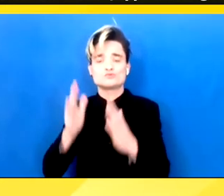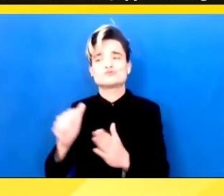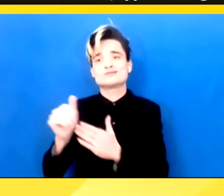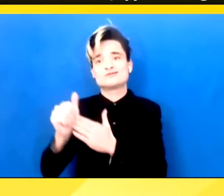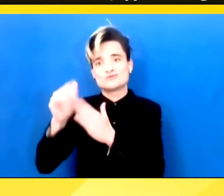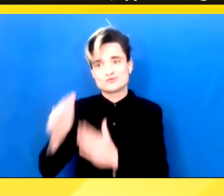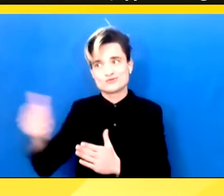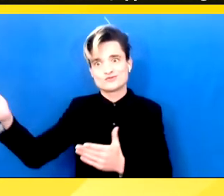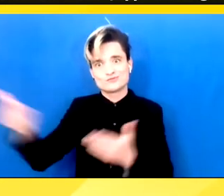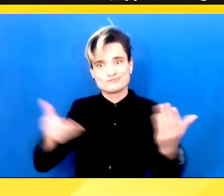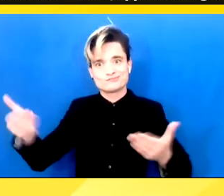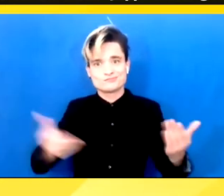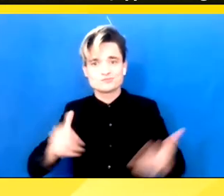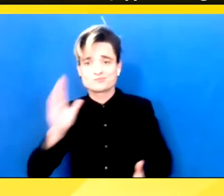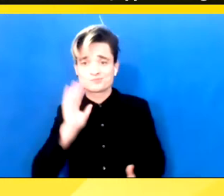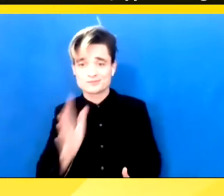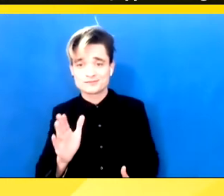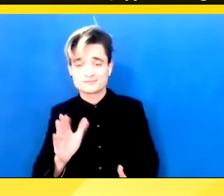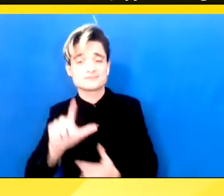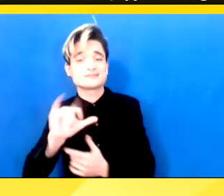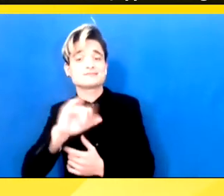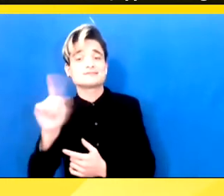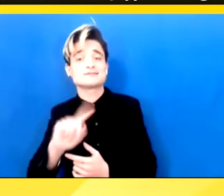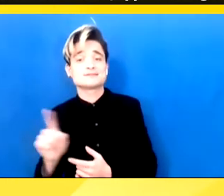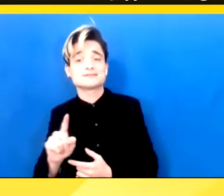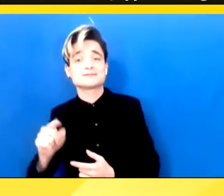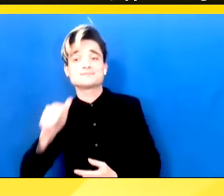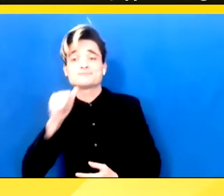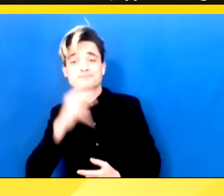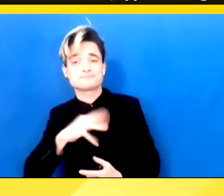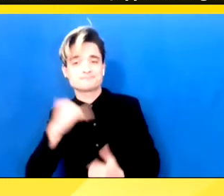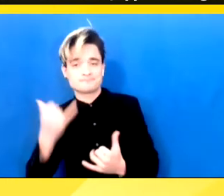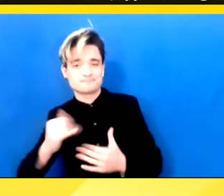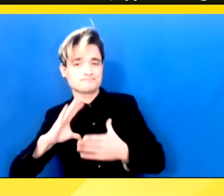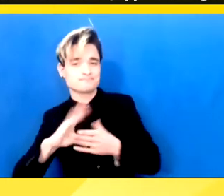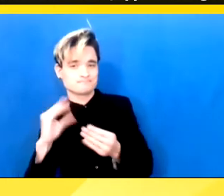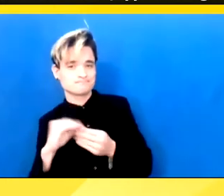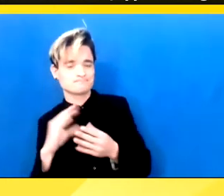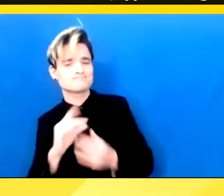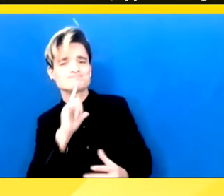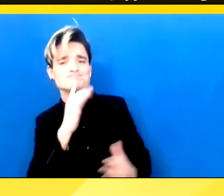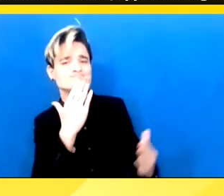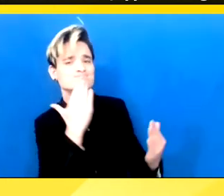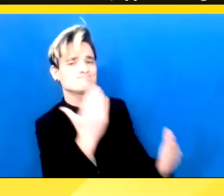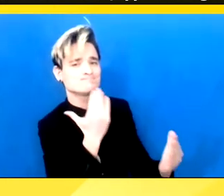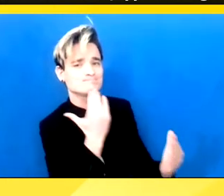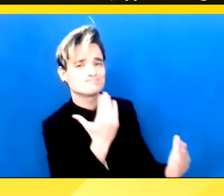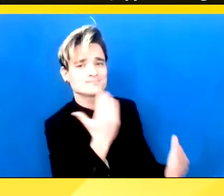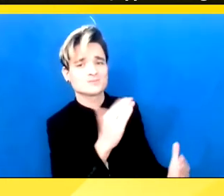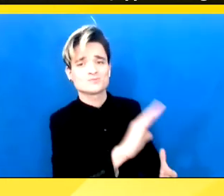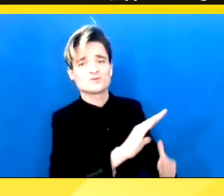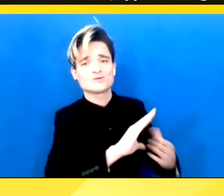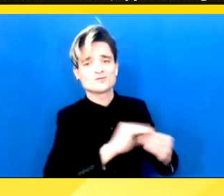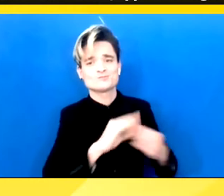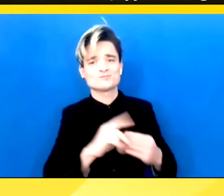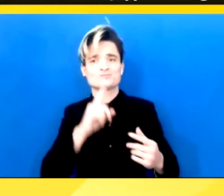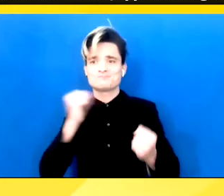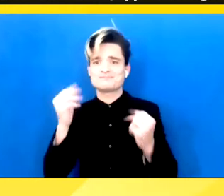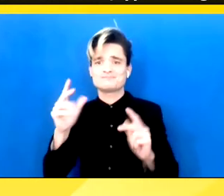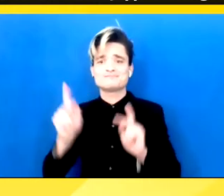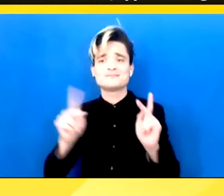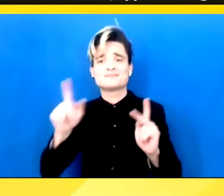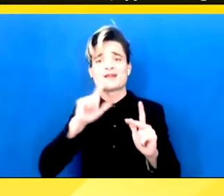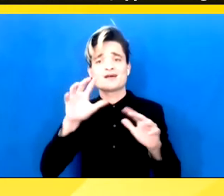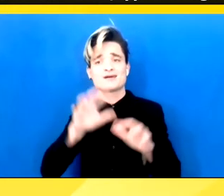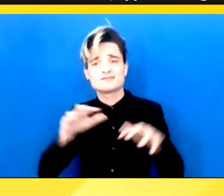Roz, and thanks everybody that is here gathered with us online and in person for this powerful Moral